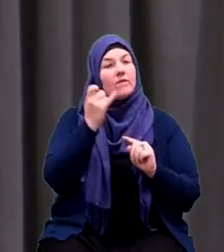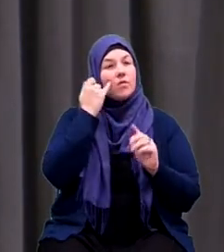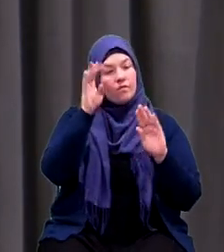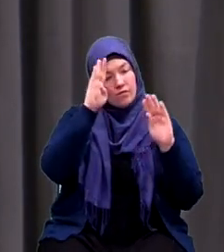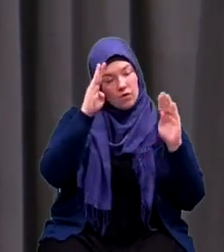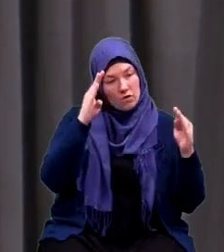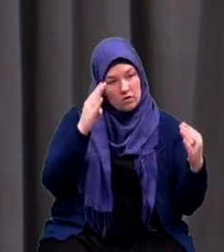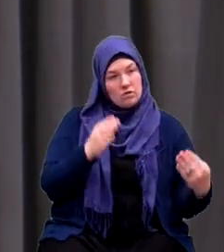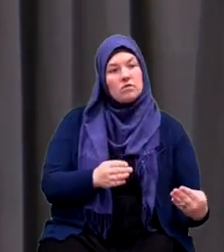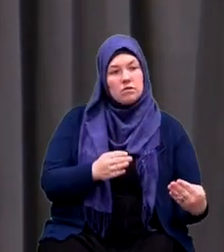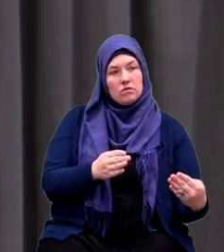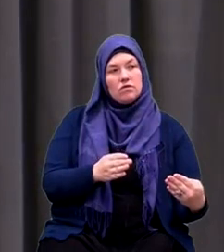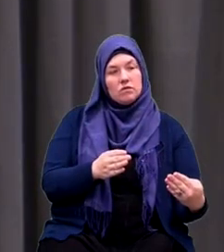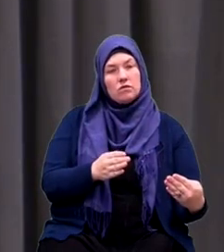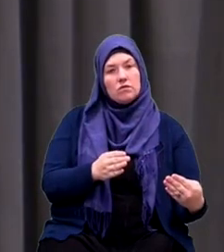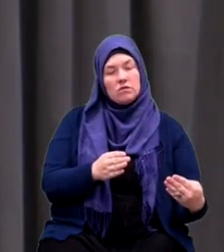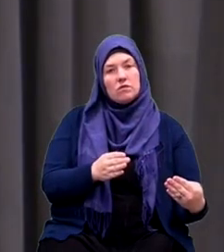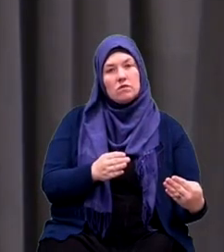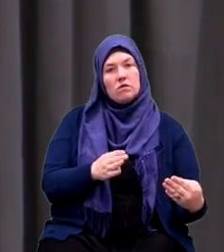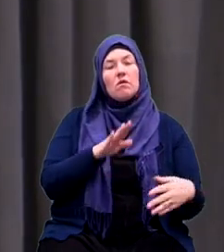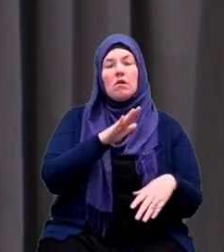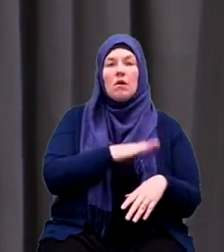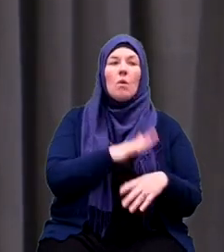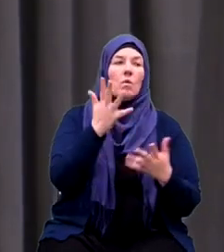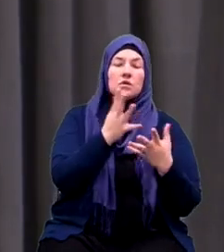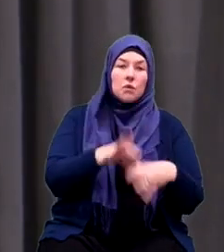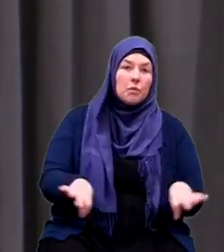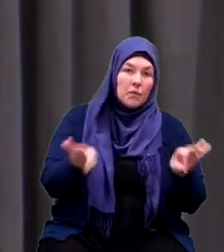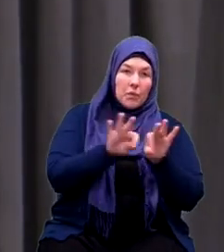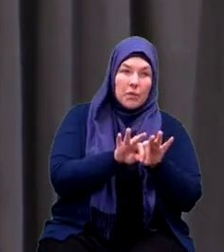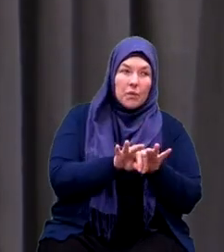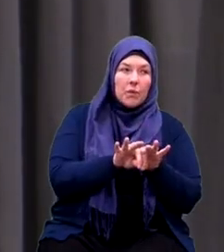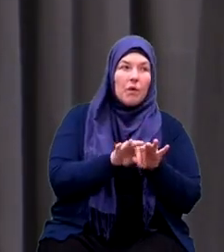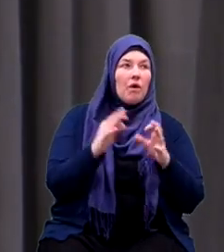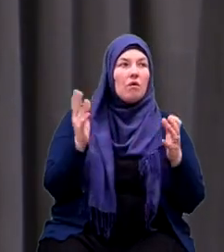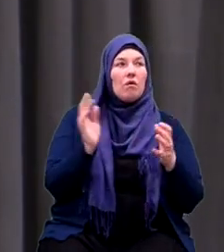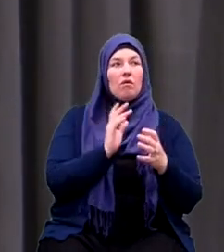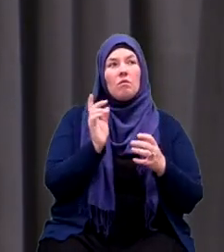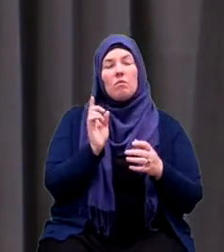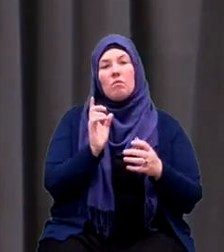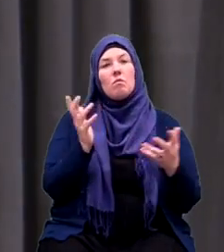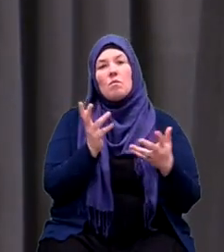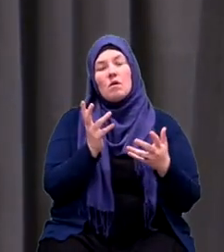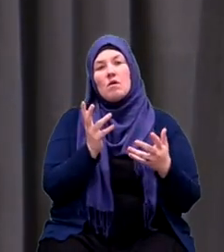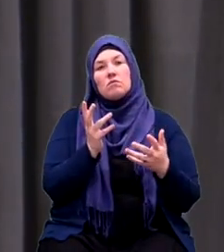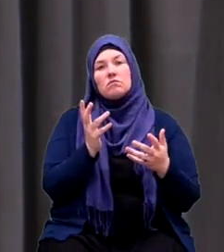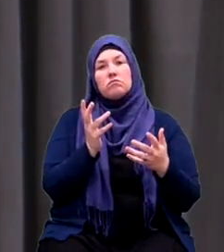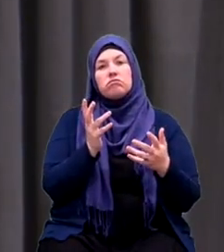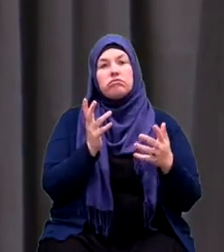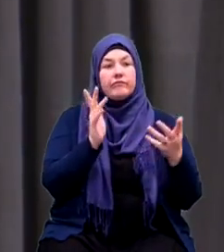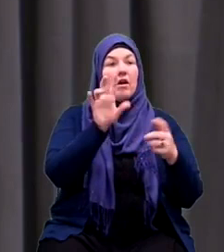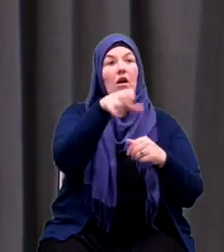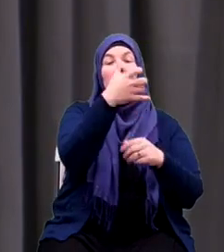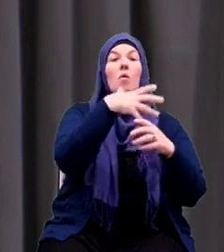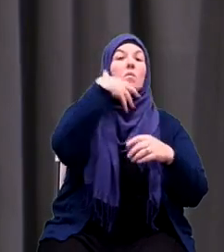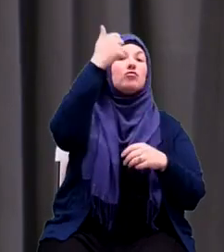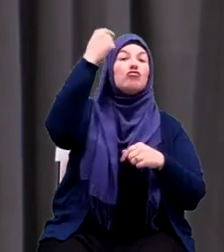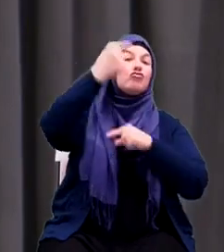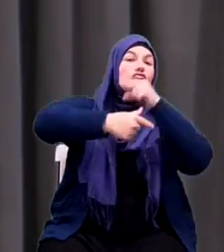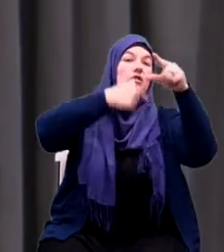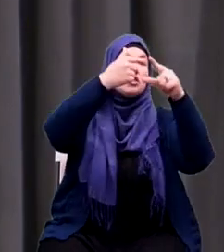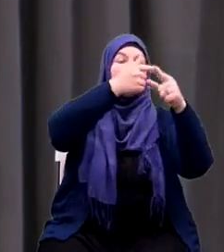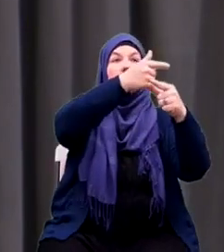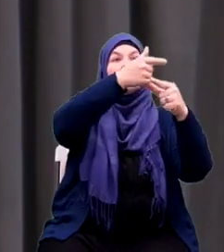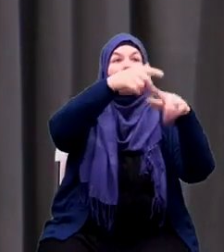focus is to fill in the gap and to pick up from where others have stopped or failed,